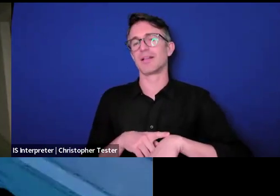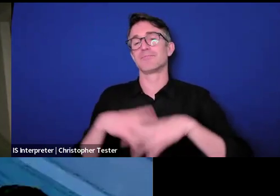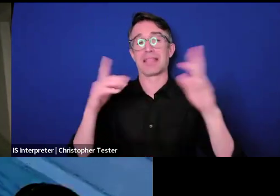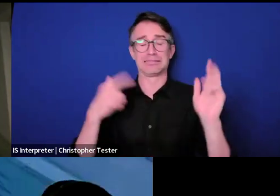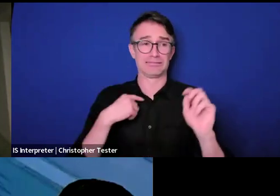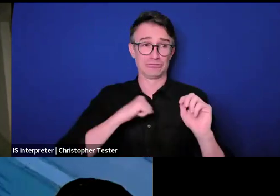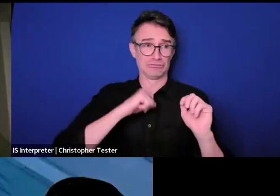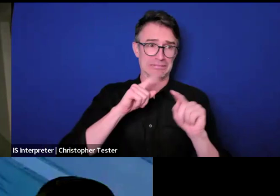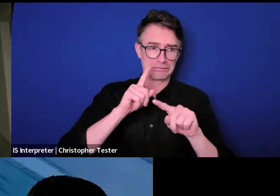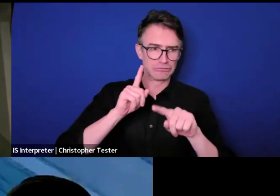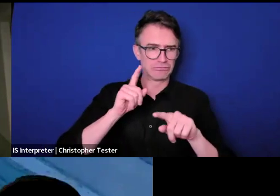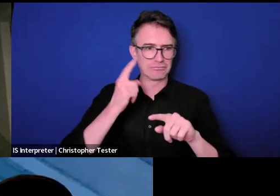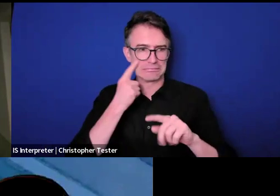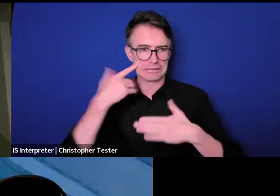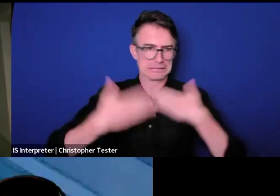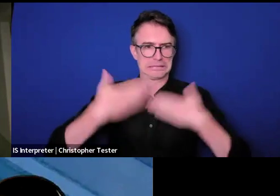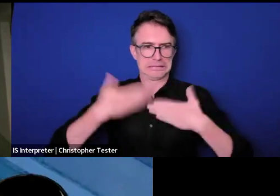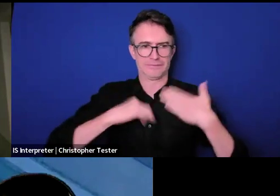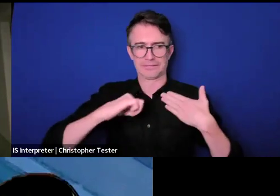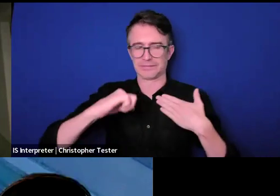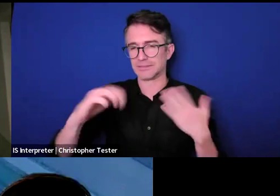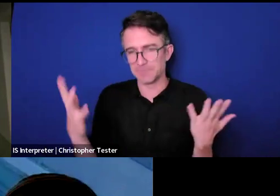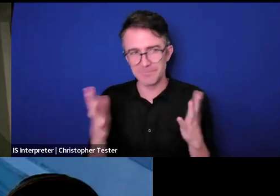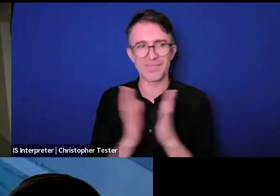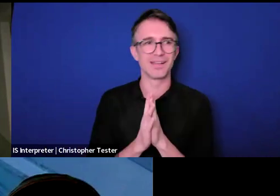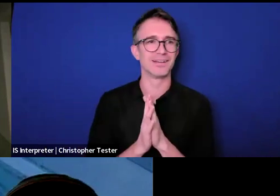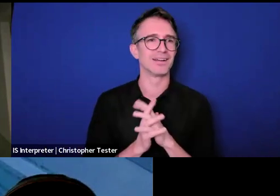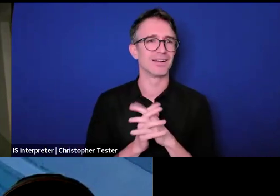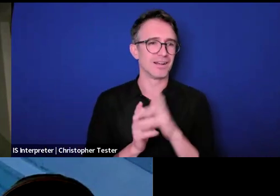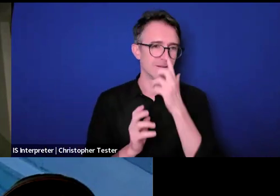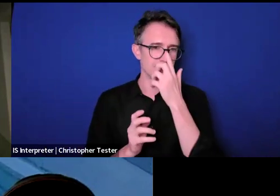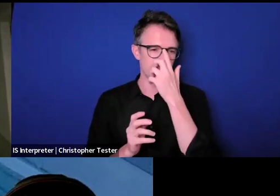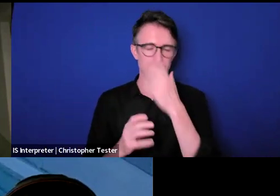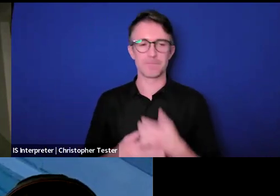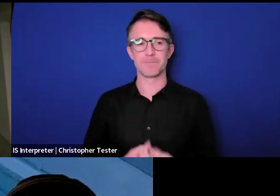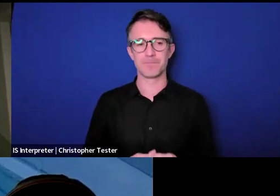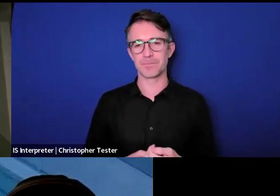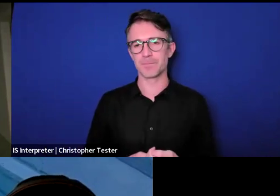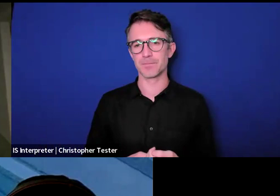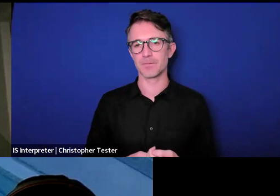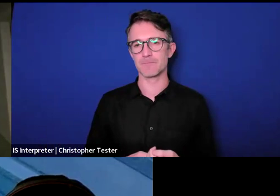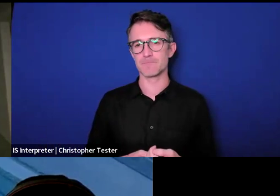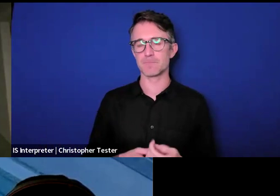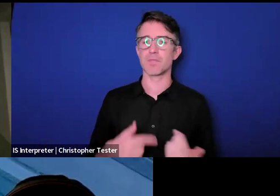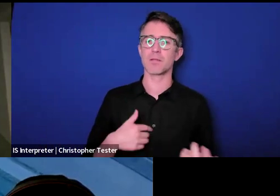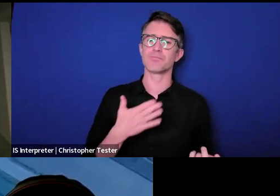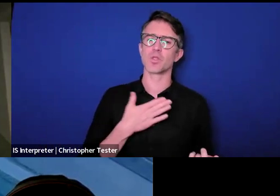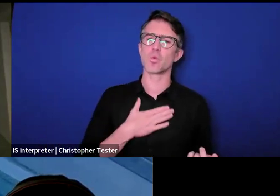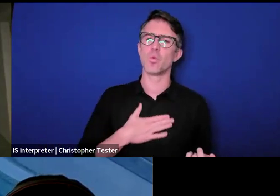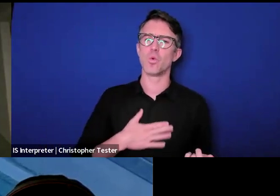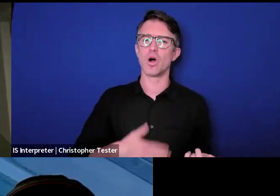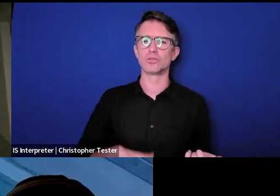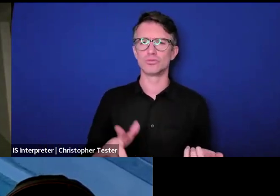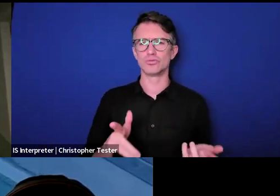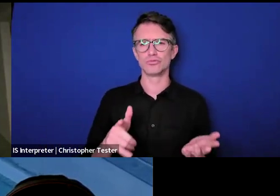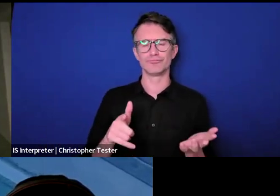of this conversation. And basically what I wanted to do is go through a quick overview of the landscape